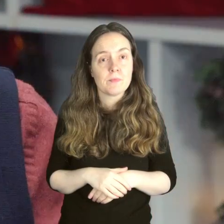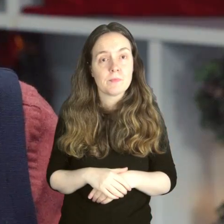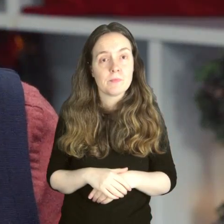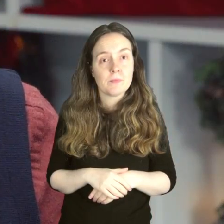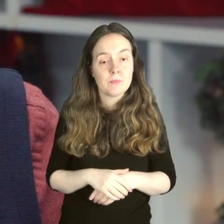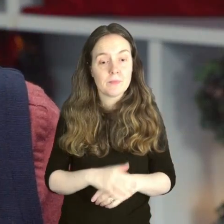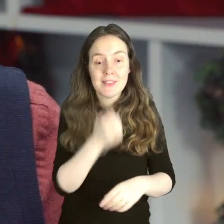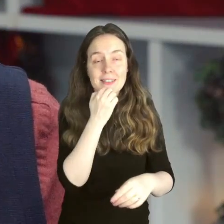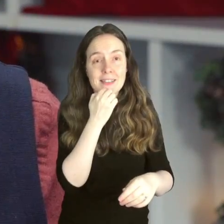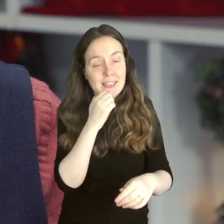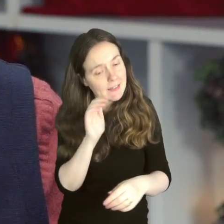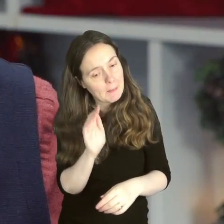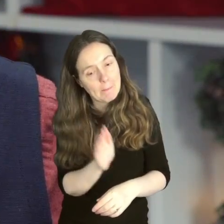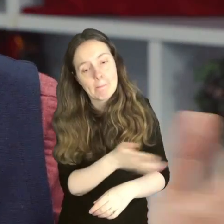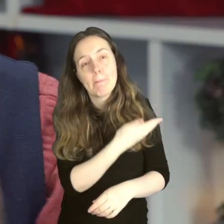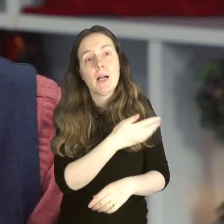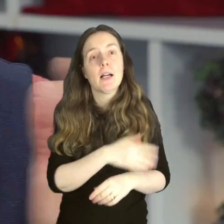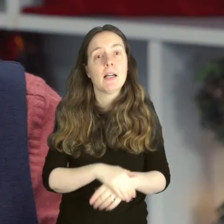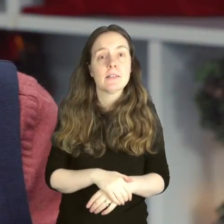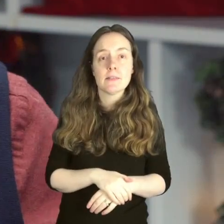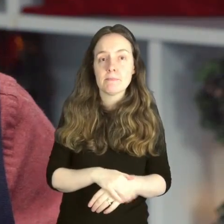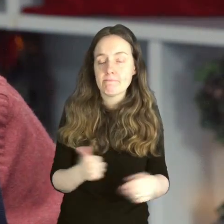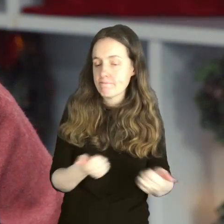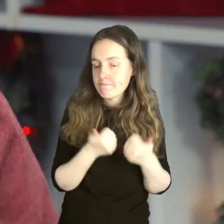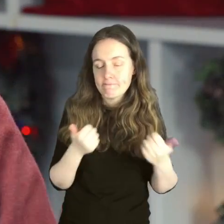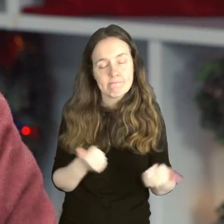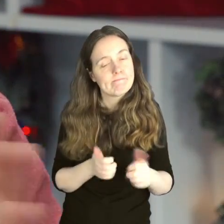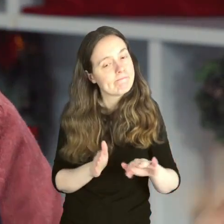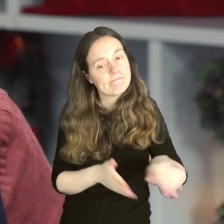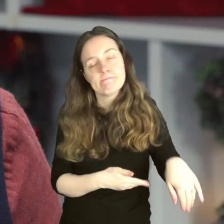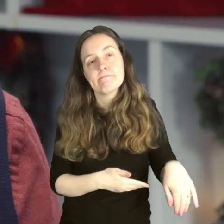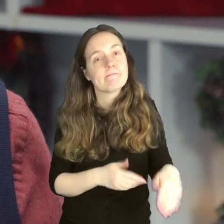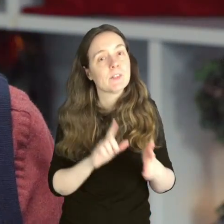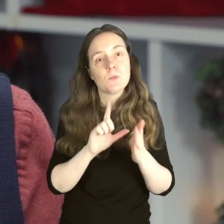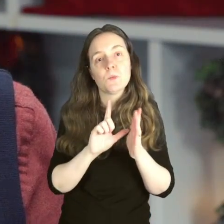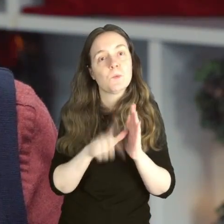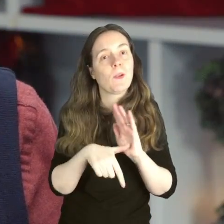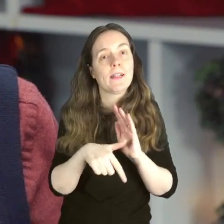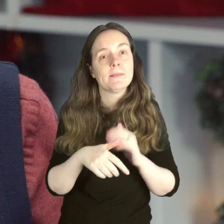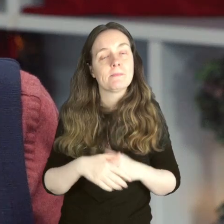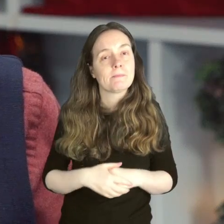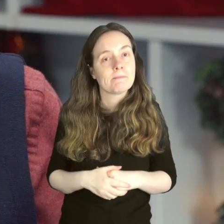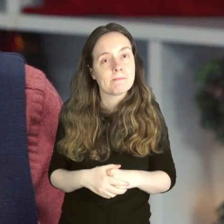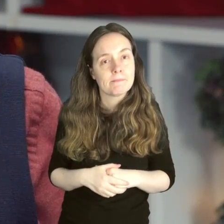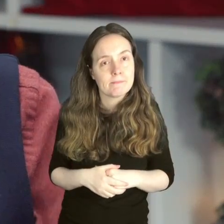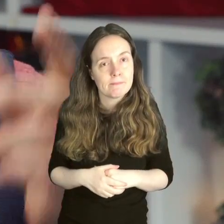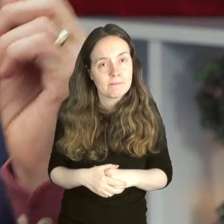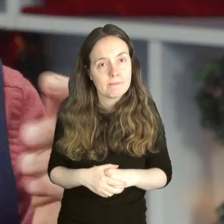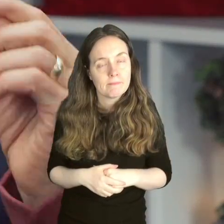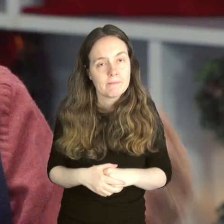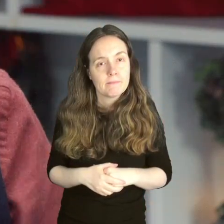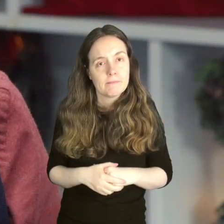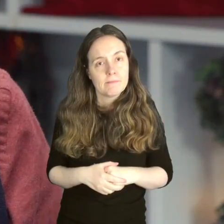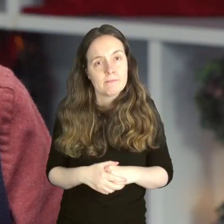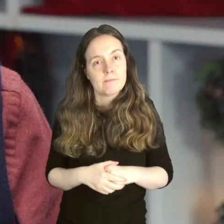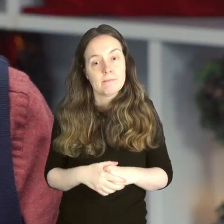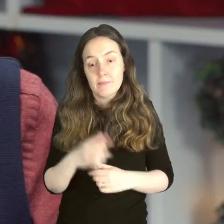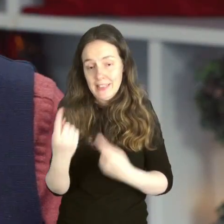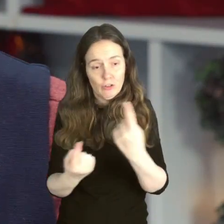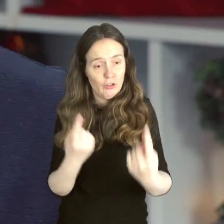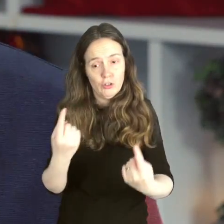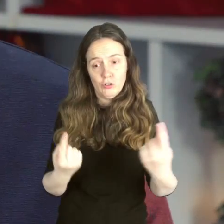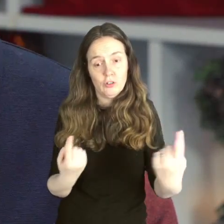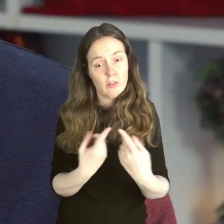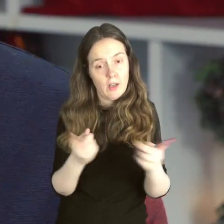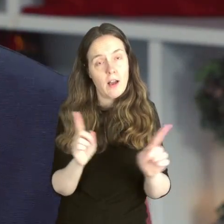it's past. It's past. It's too late. Every single one of us